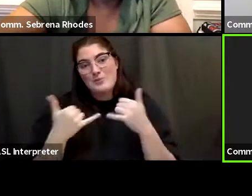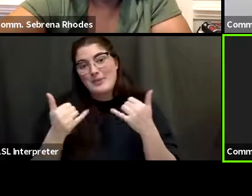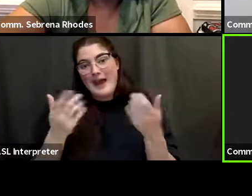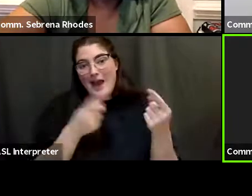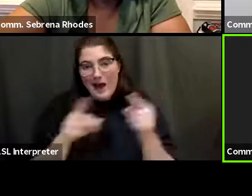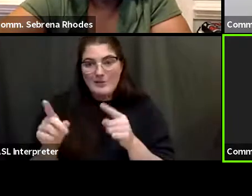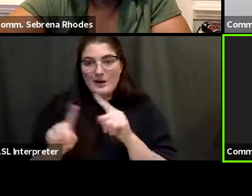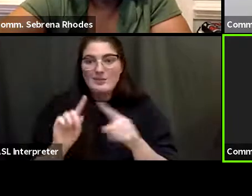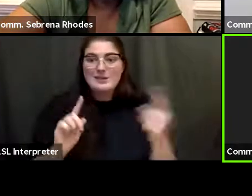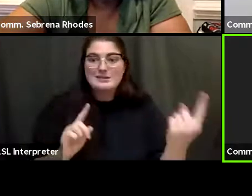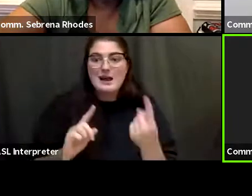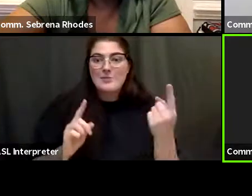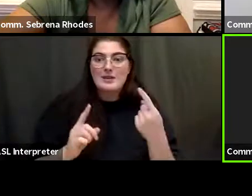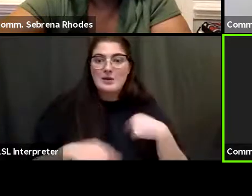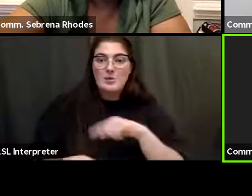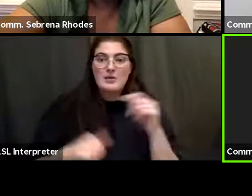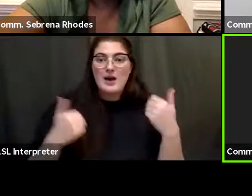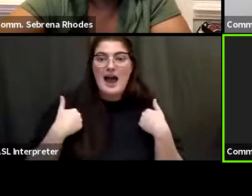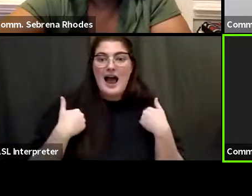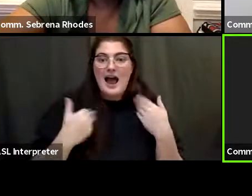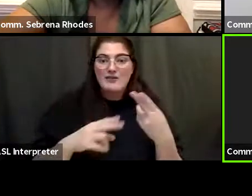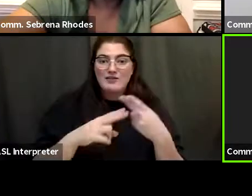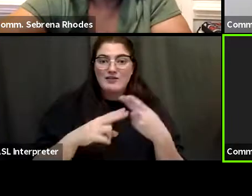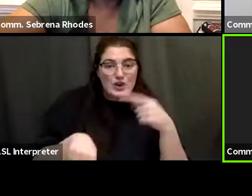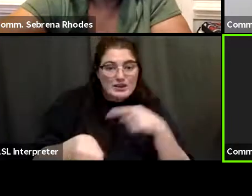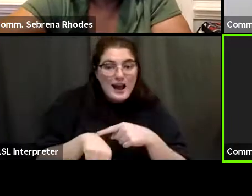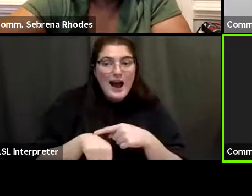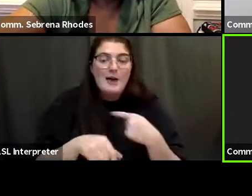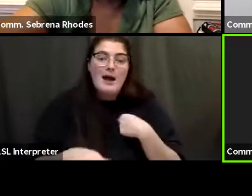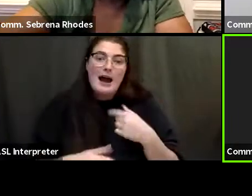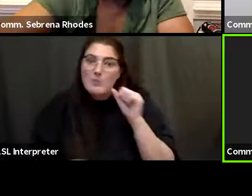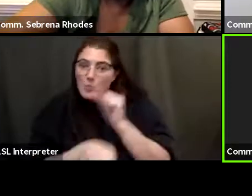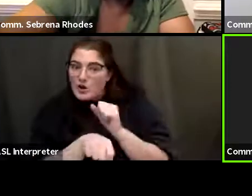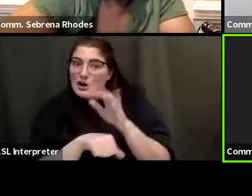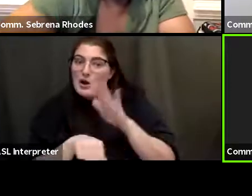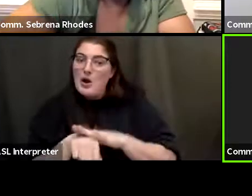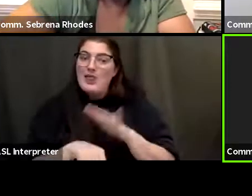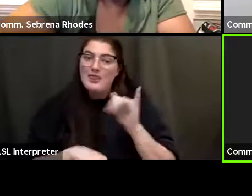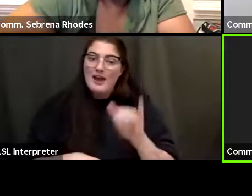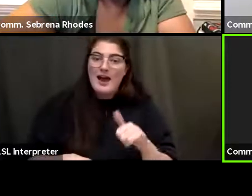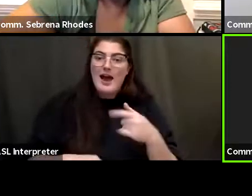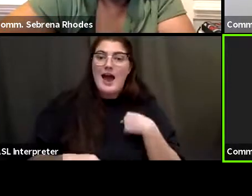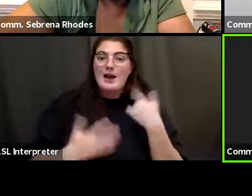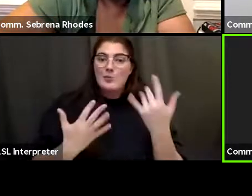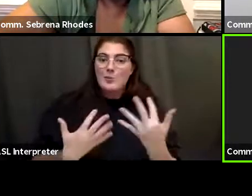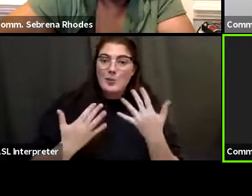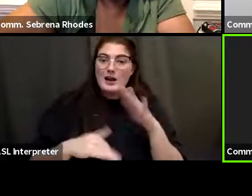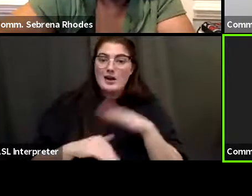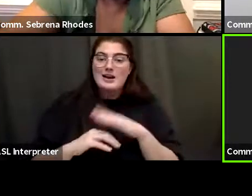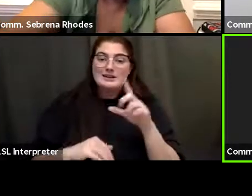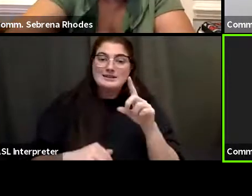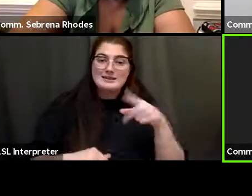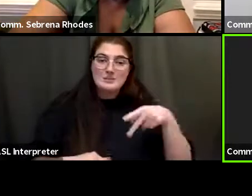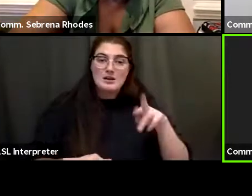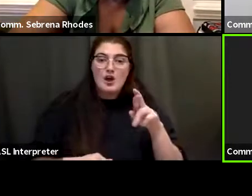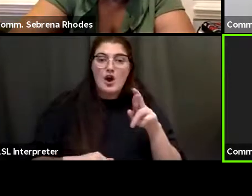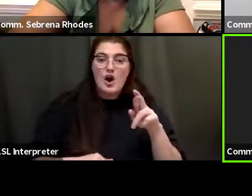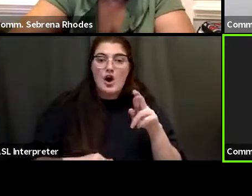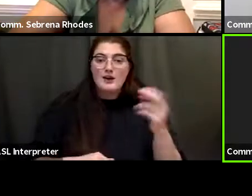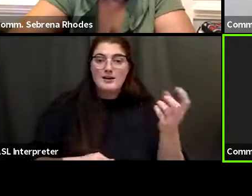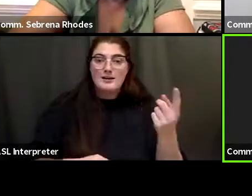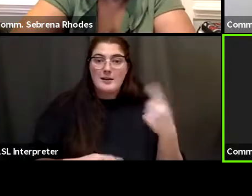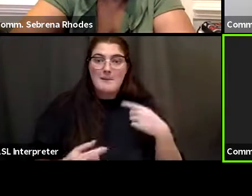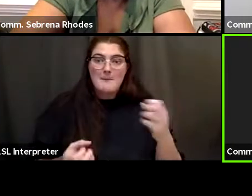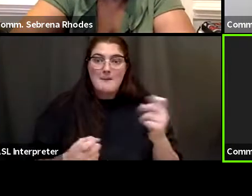something that we can have in the interim. So I am diligently working on it, like I said, and I'm just waiting on DPR to get back with me to find out who